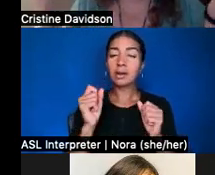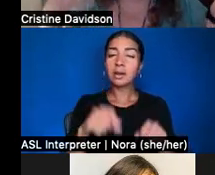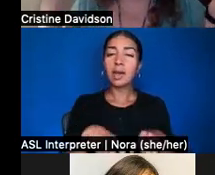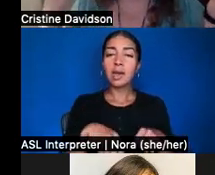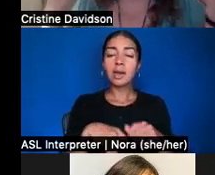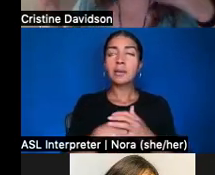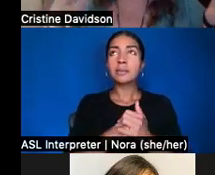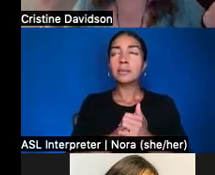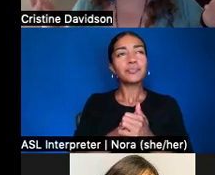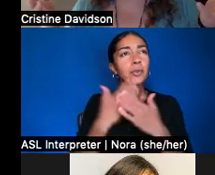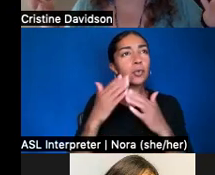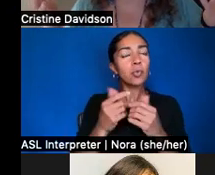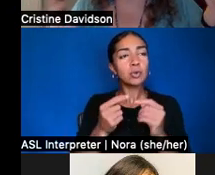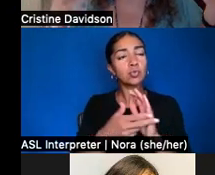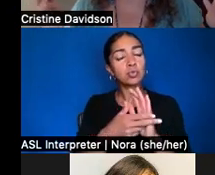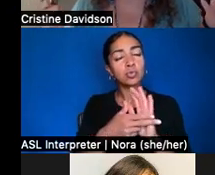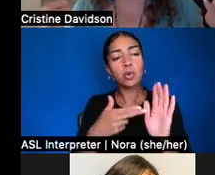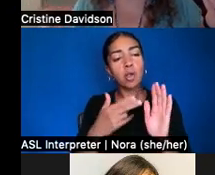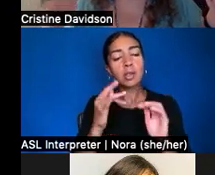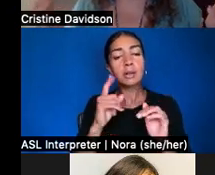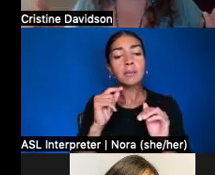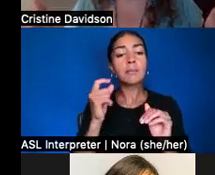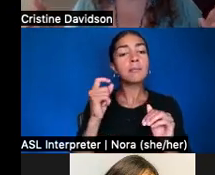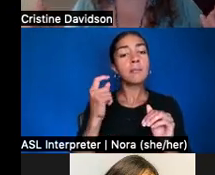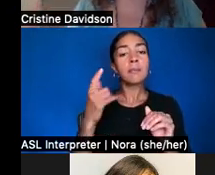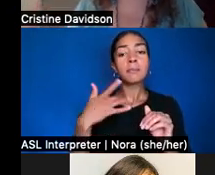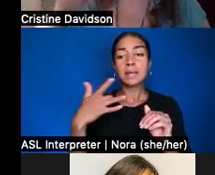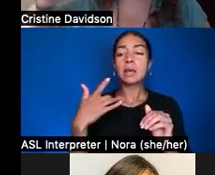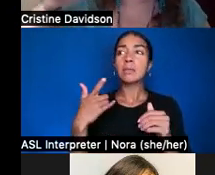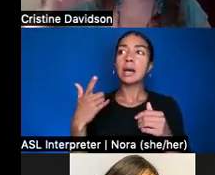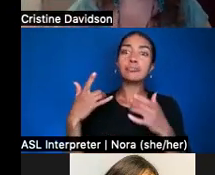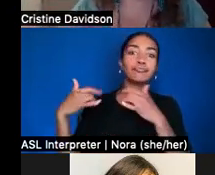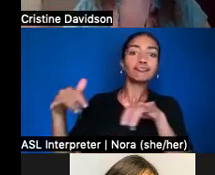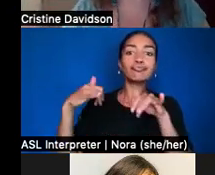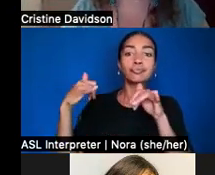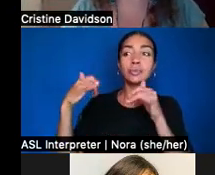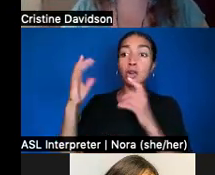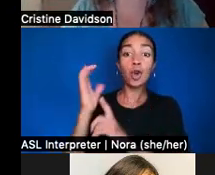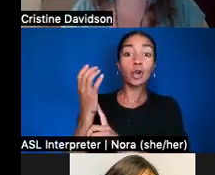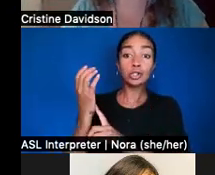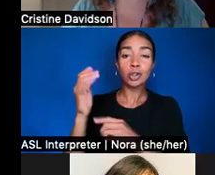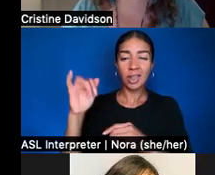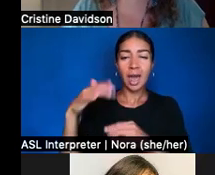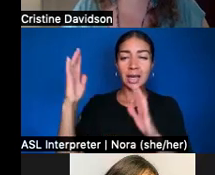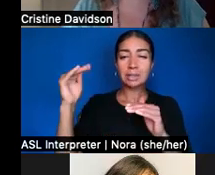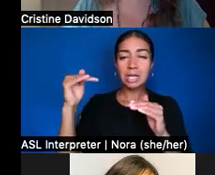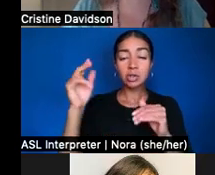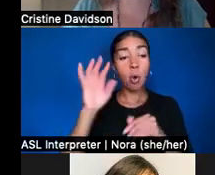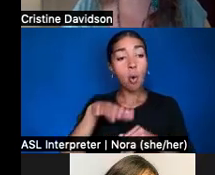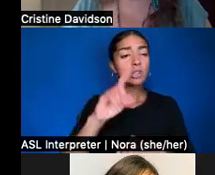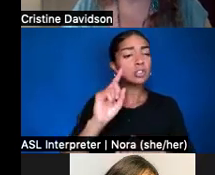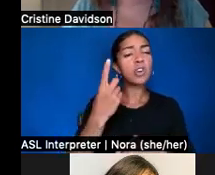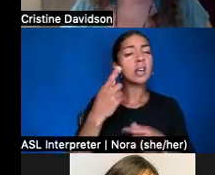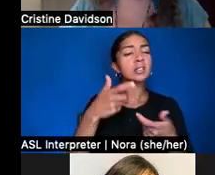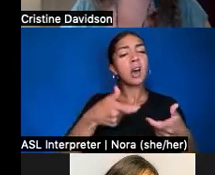what you would call it, but an expectation in mainstream culture that if you just pick yourself up by your bootstraps, if you just do